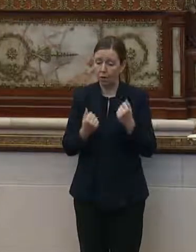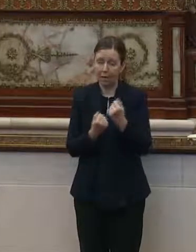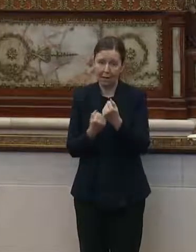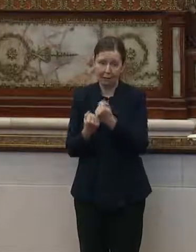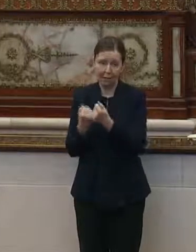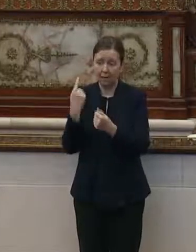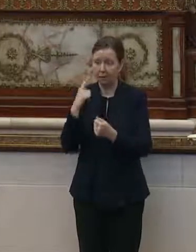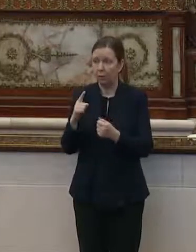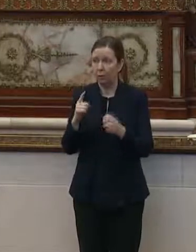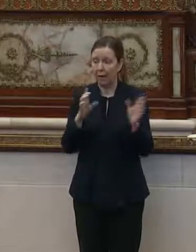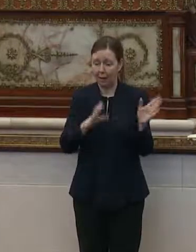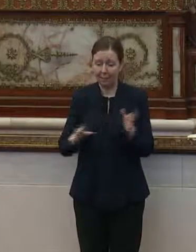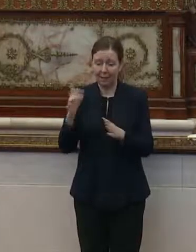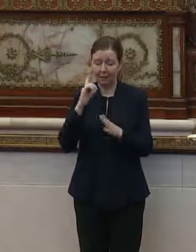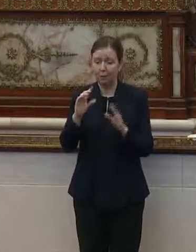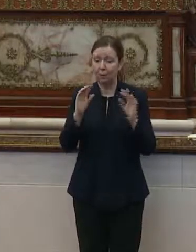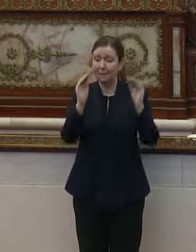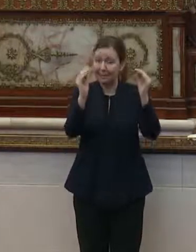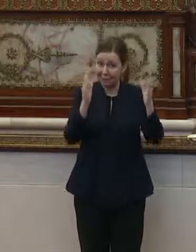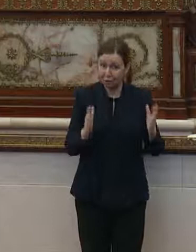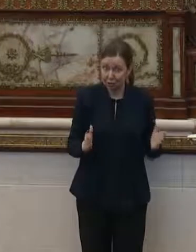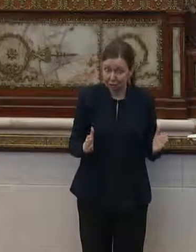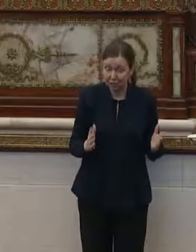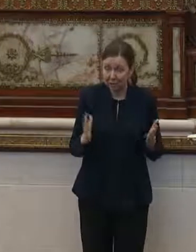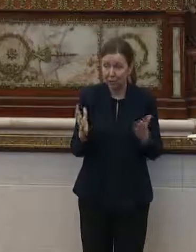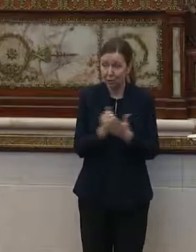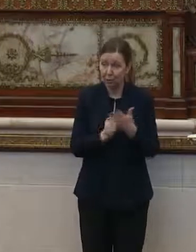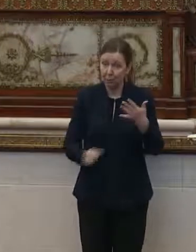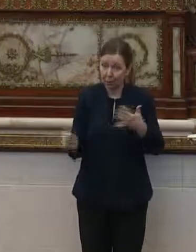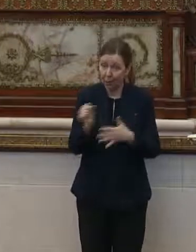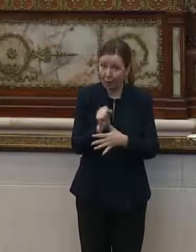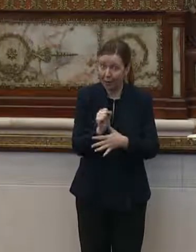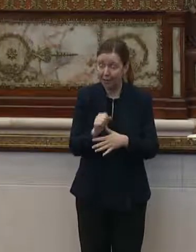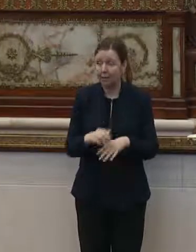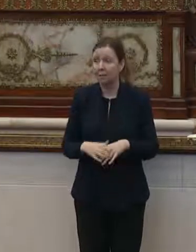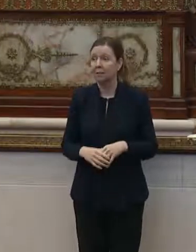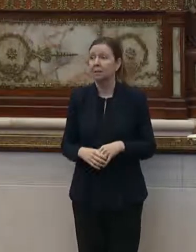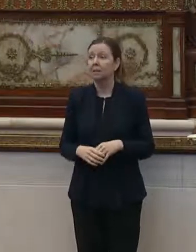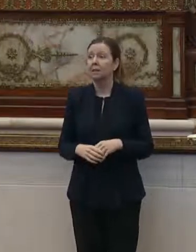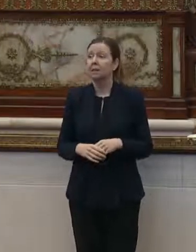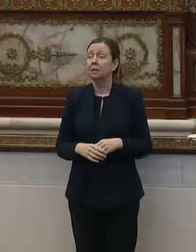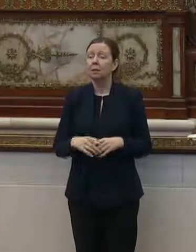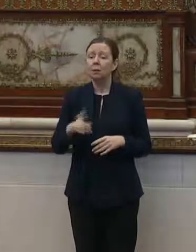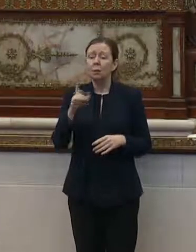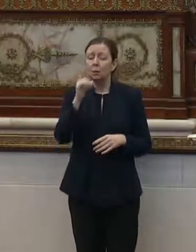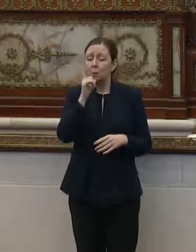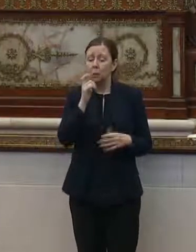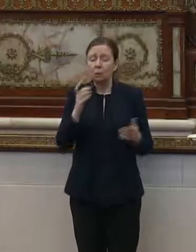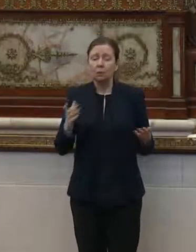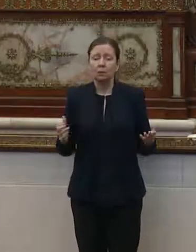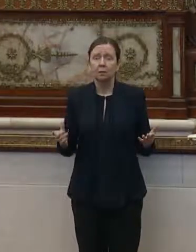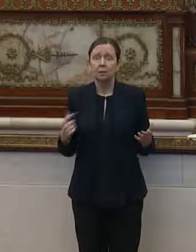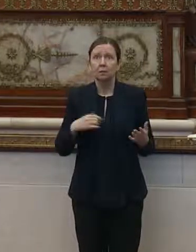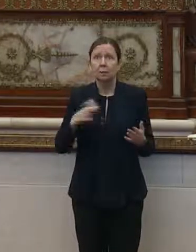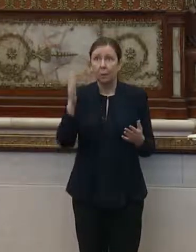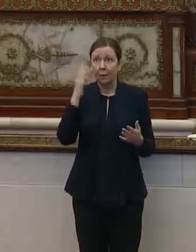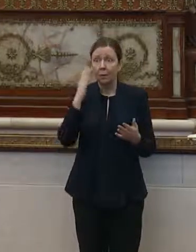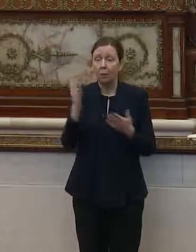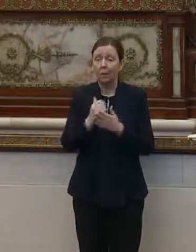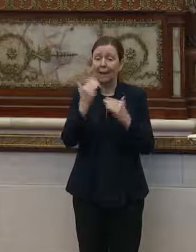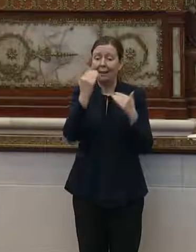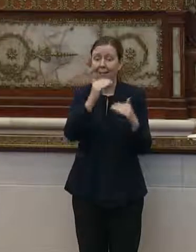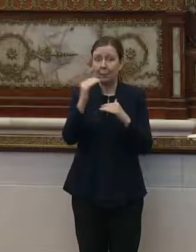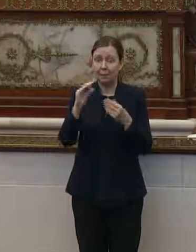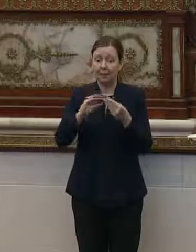advocating for a plan for teachers to get priority. So we know we're going to get a limited